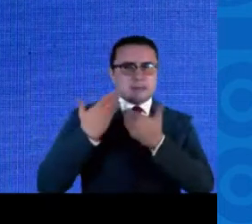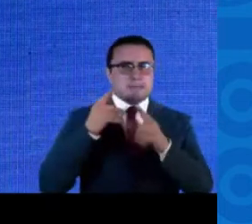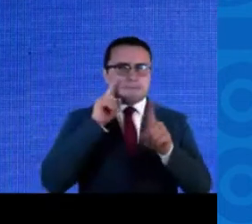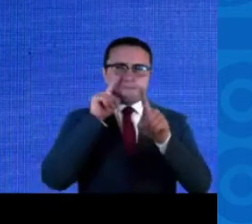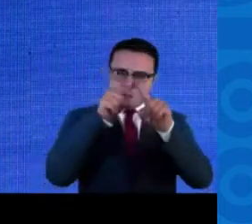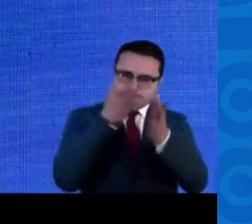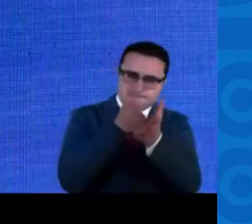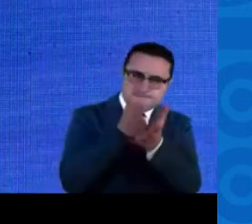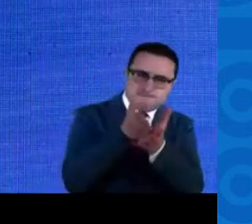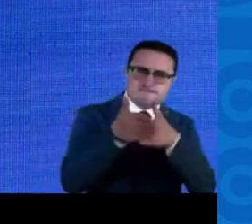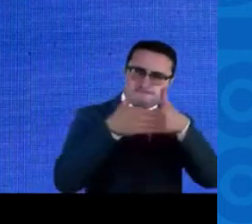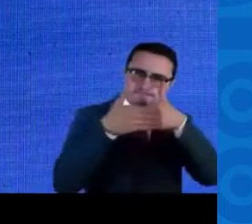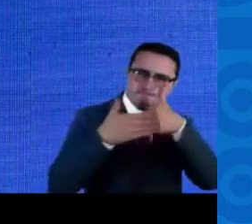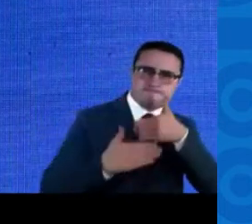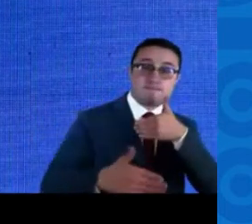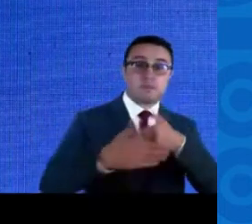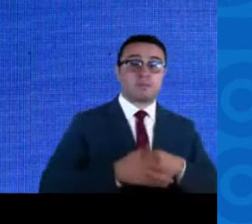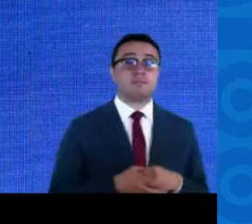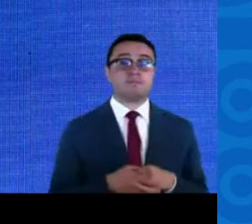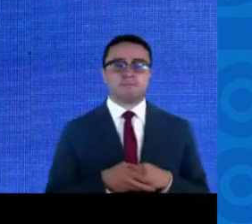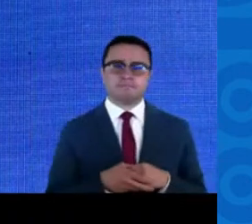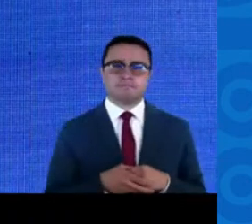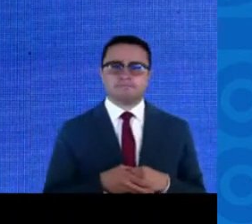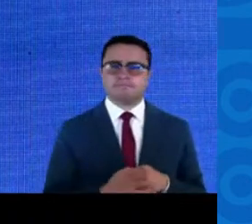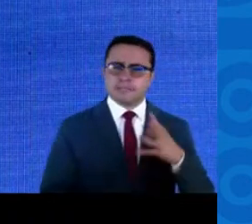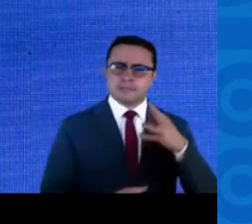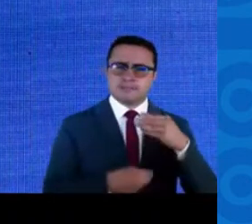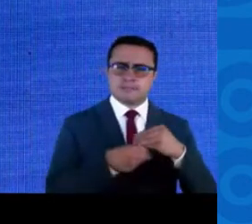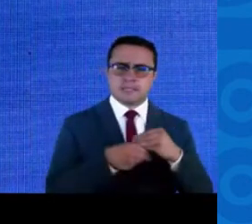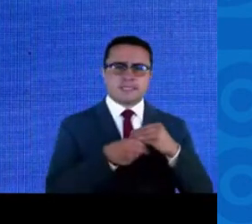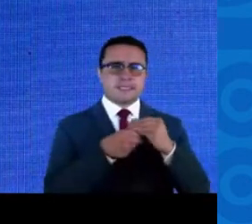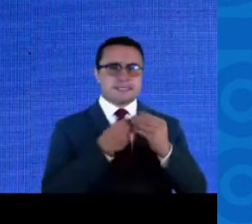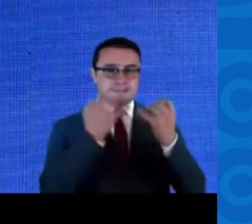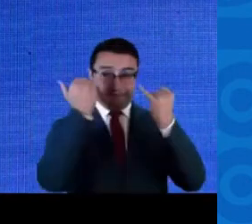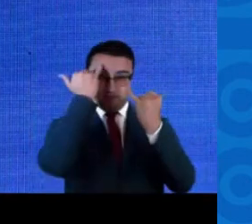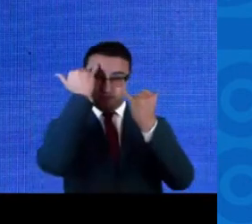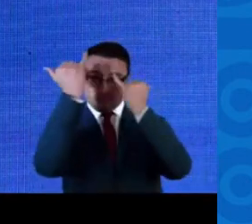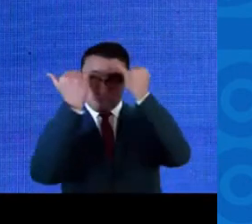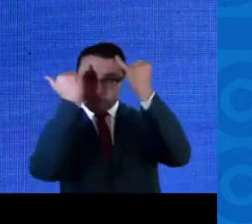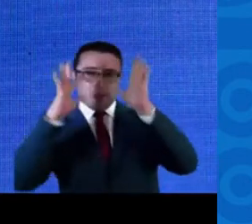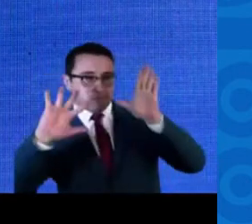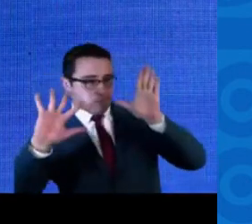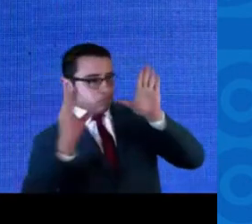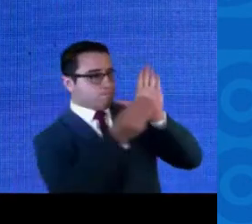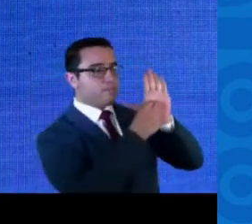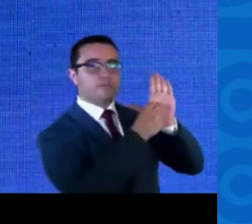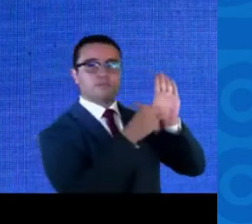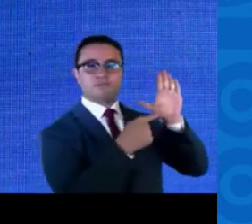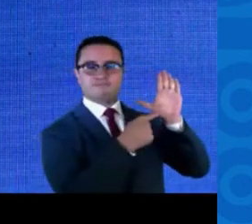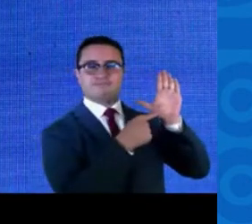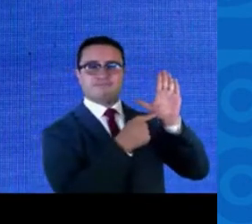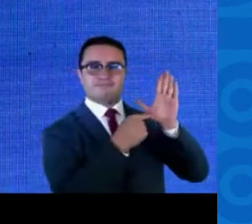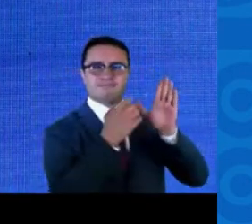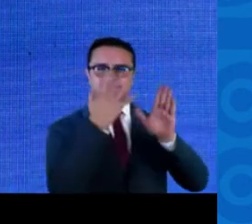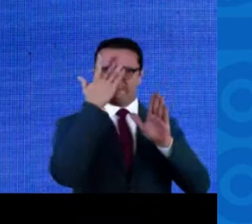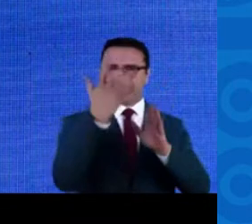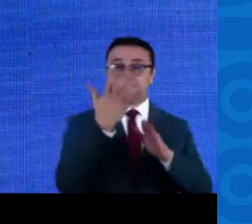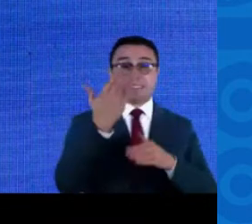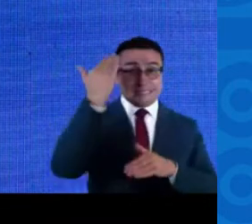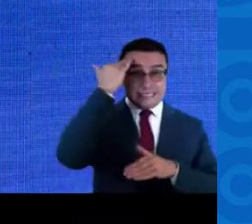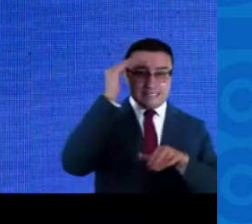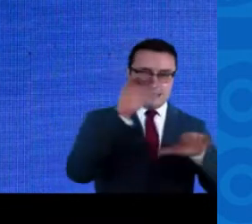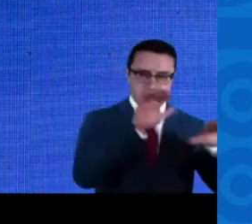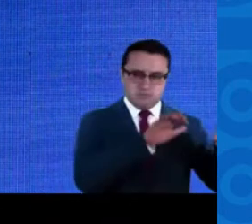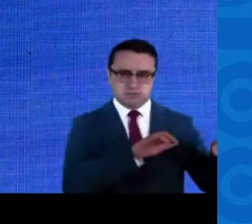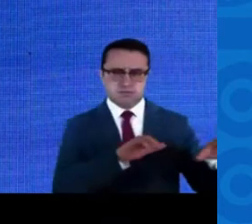for the planet and for the concept of sustainability. And finally, innovation. That 2030